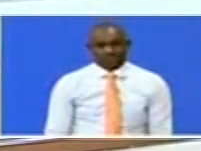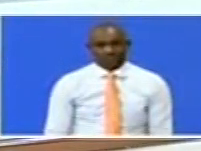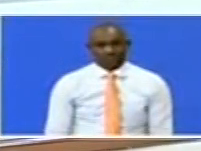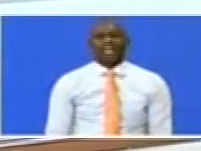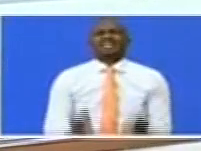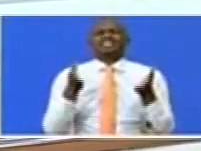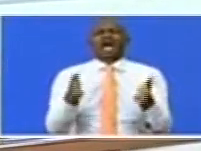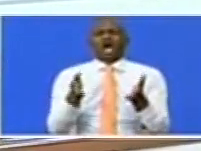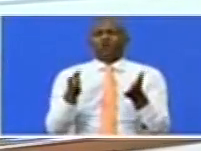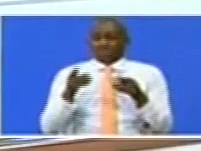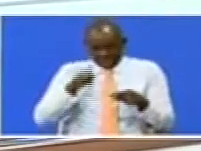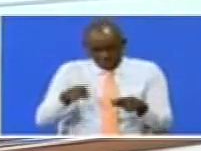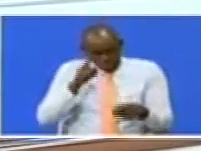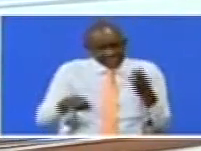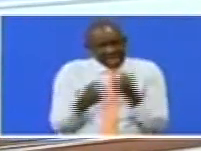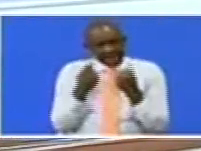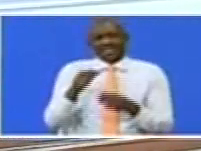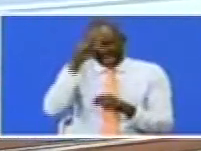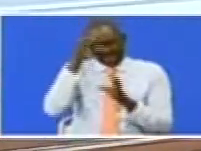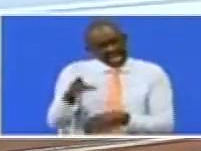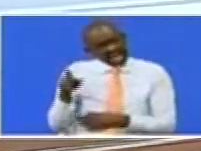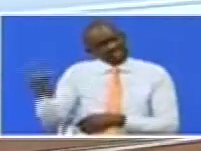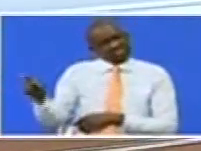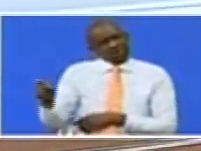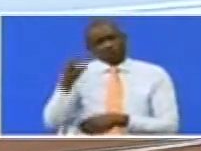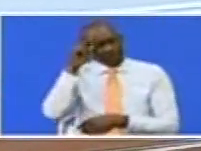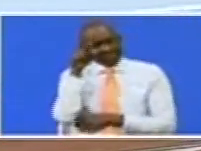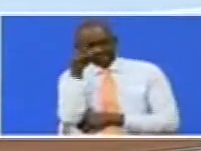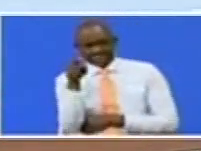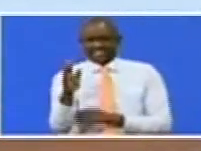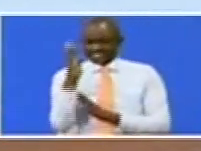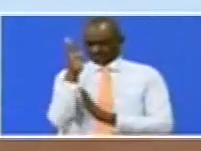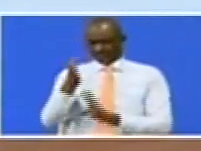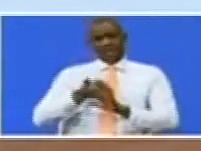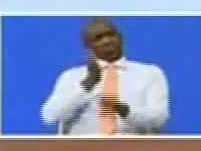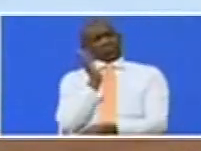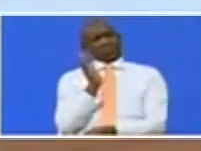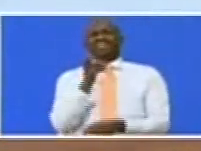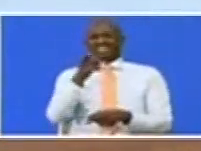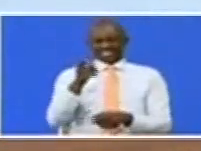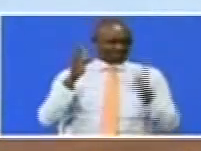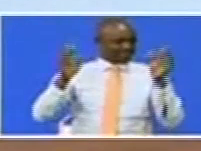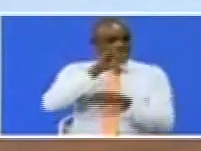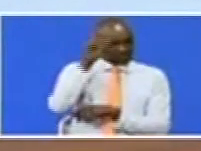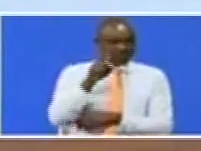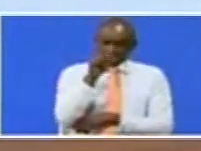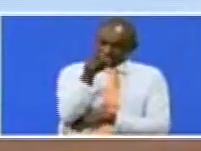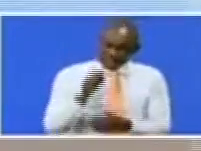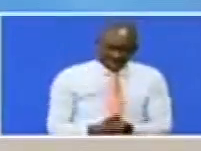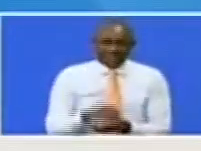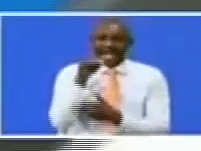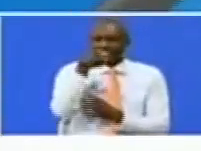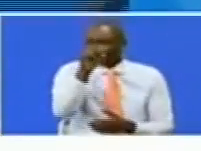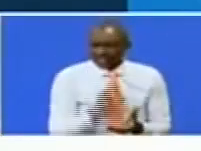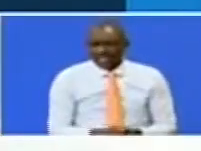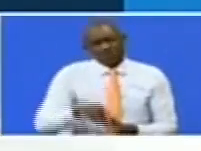Right, and the developments in regards to Governor Hassan Joho's security withdrawal brings us to the big question tonight. And we are asking